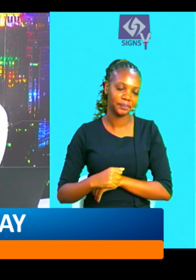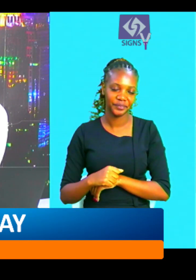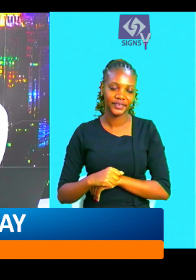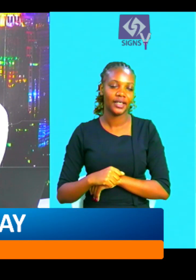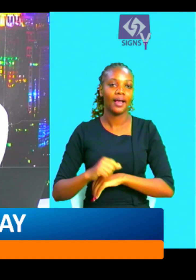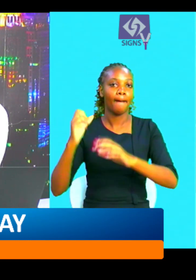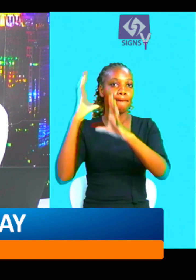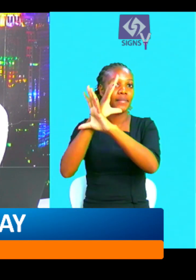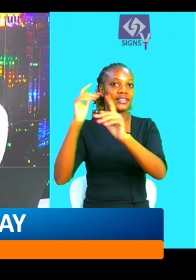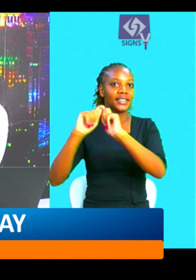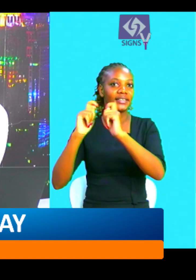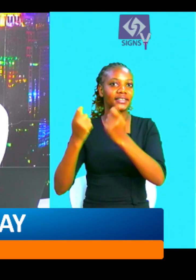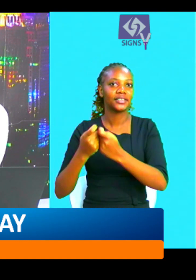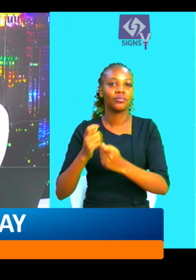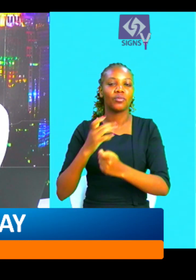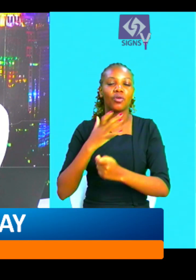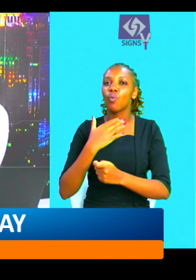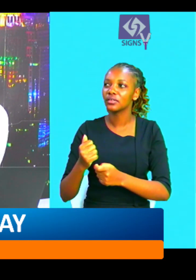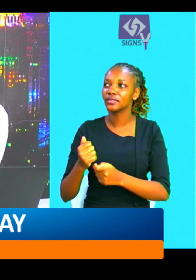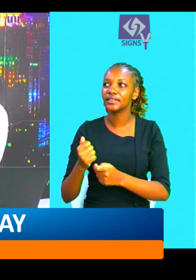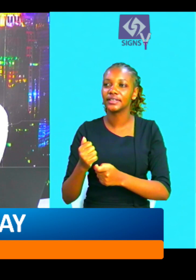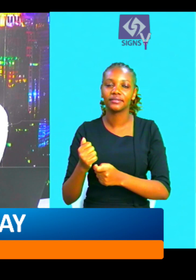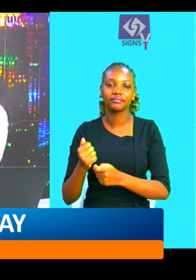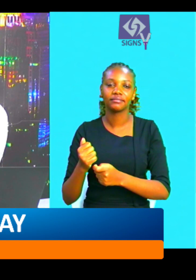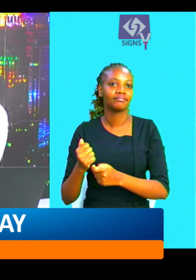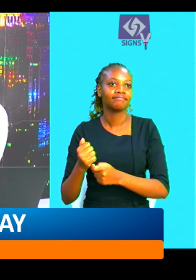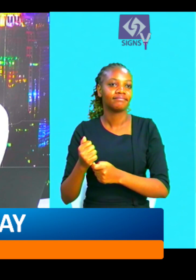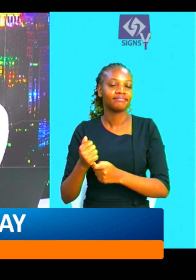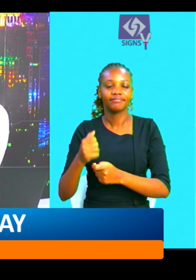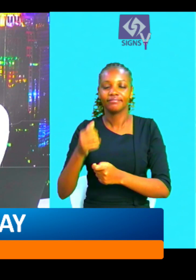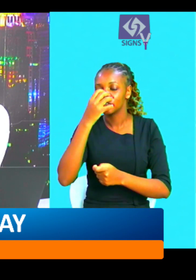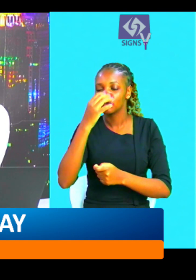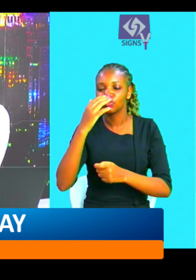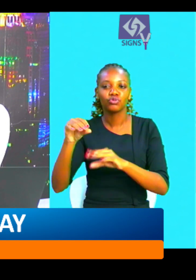lukewarm on the bipartisan talks. You know,